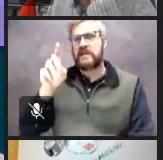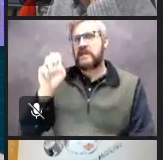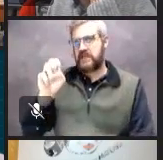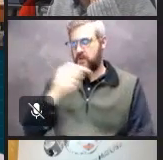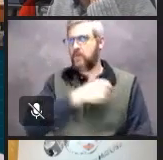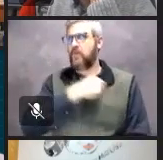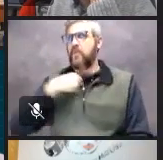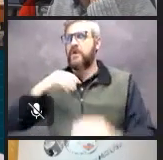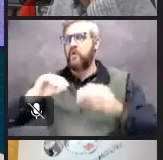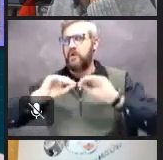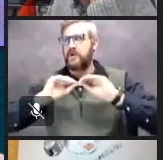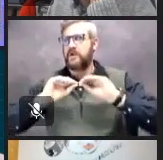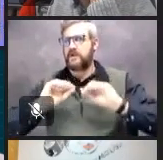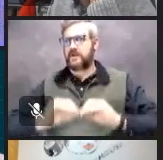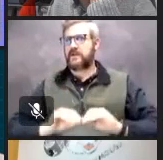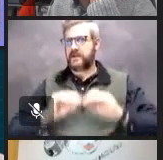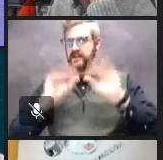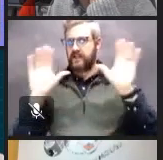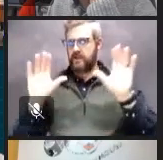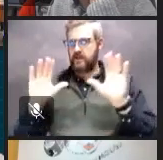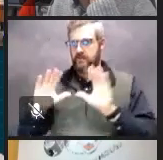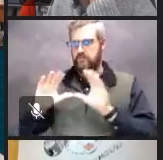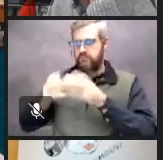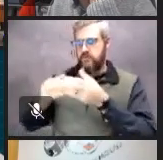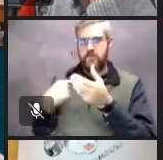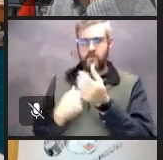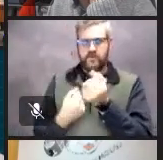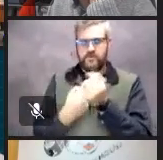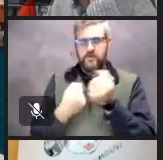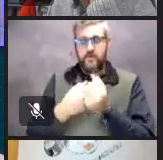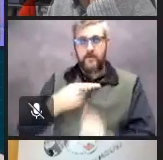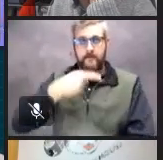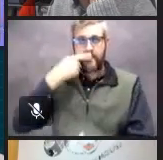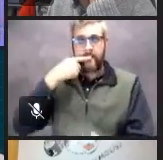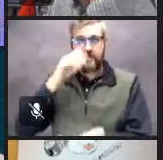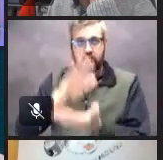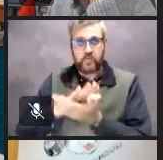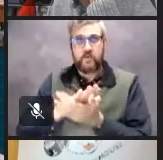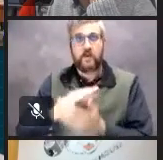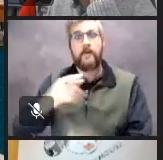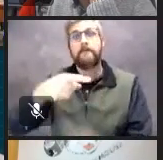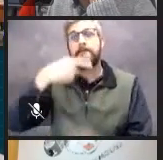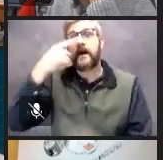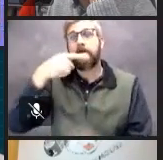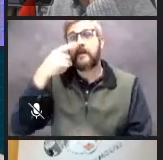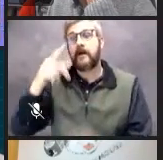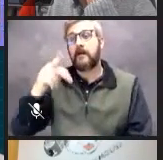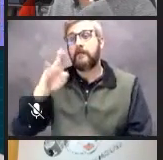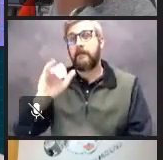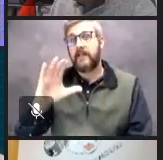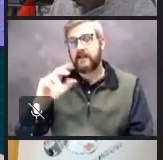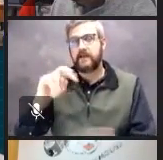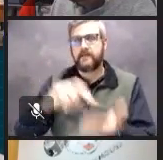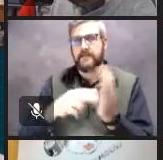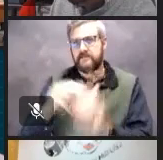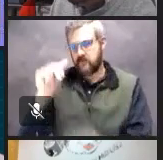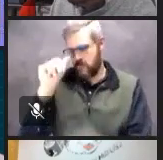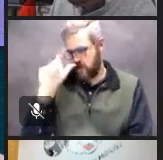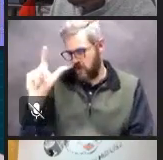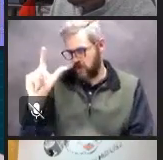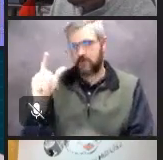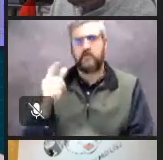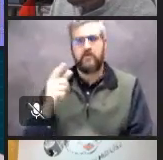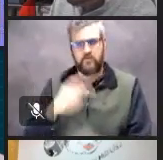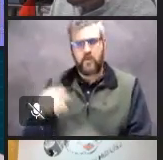as the entity that supports public schools, public means all, and that includes those students. And we want to make sure that